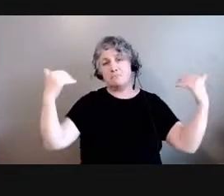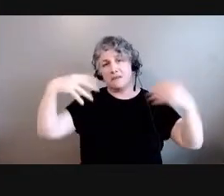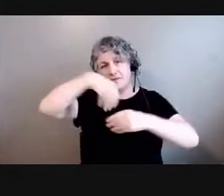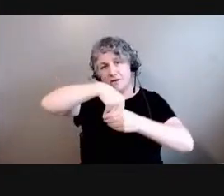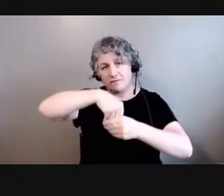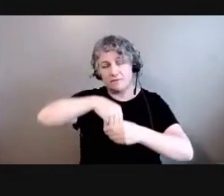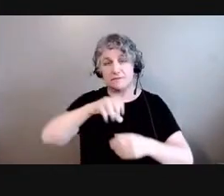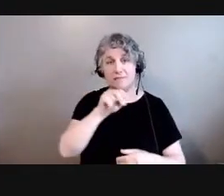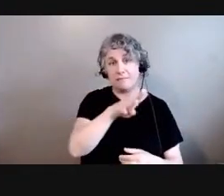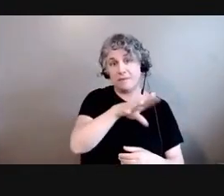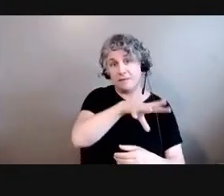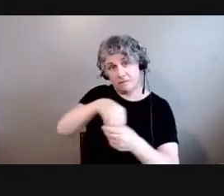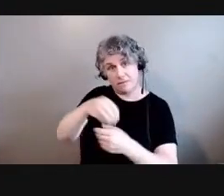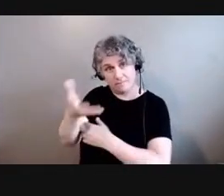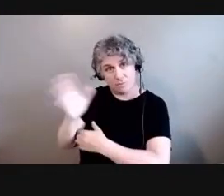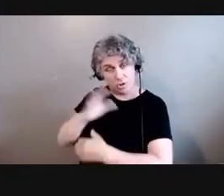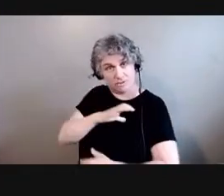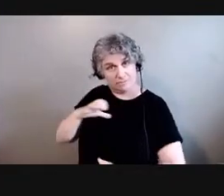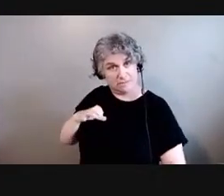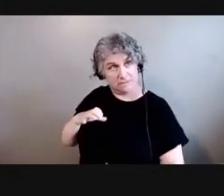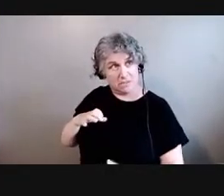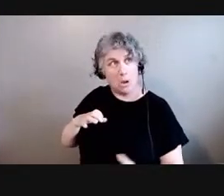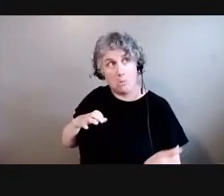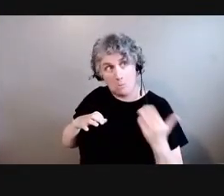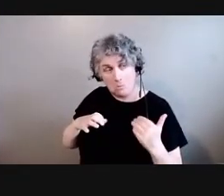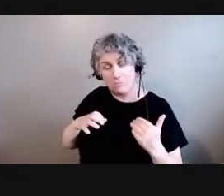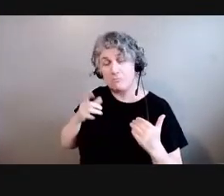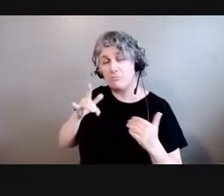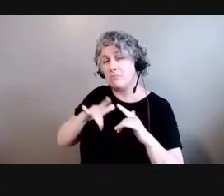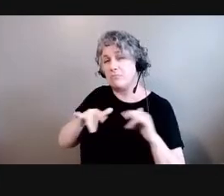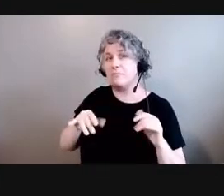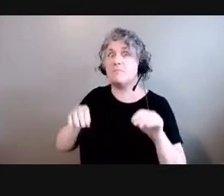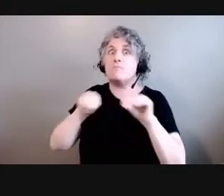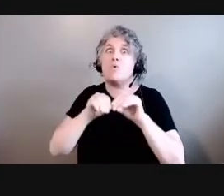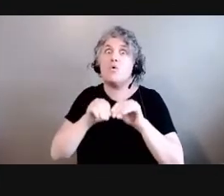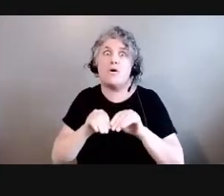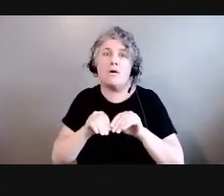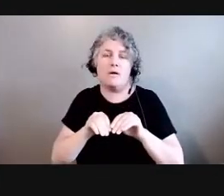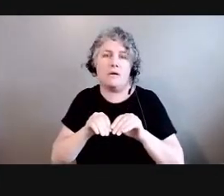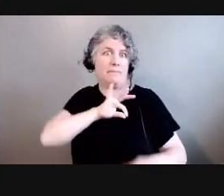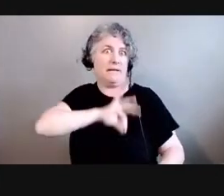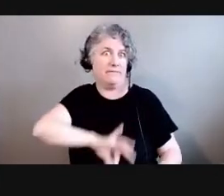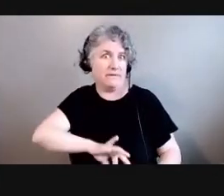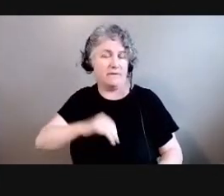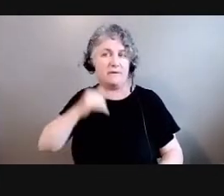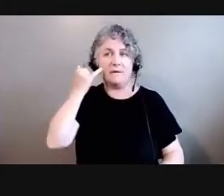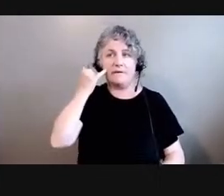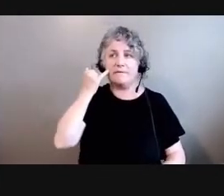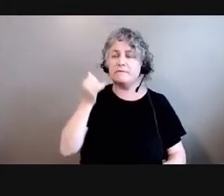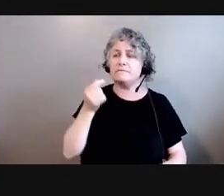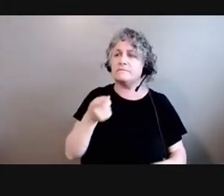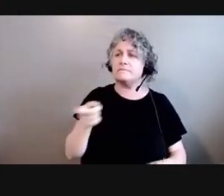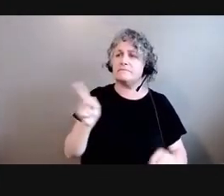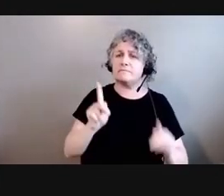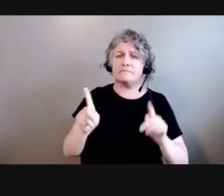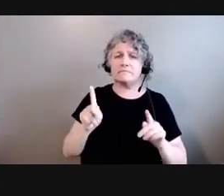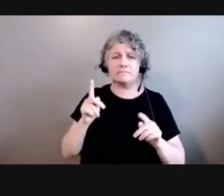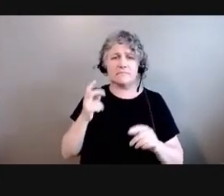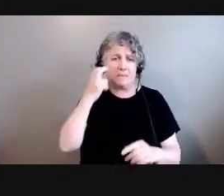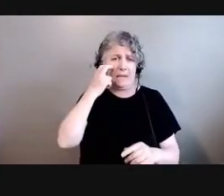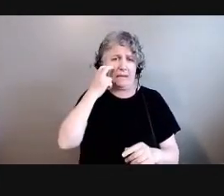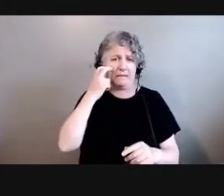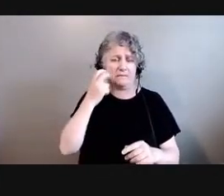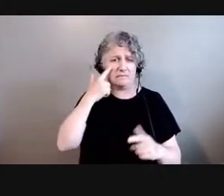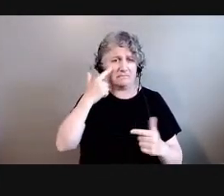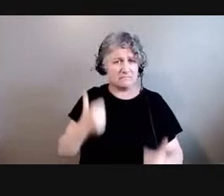parks committee? Probably. But I think it's also much more meaningful for you to have somebody who has vision loss from the community who